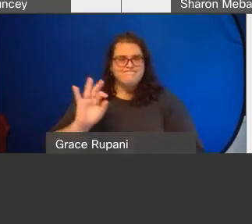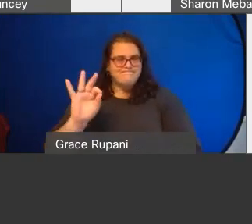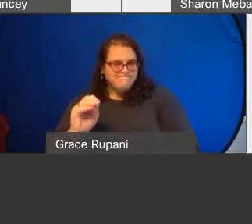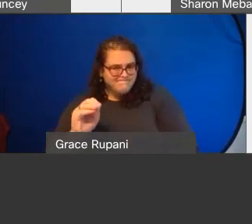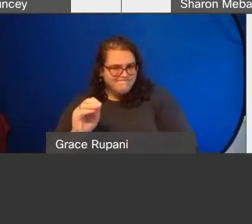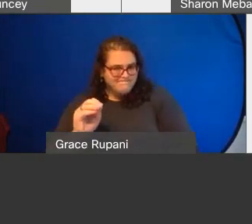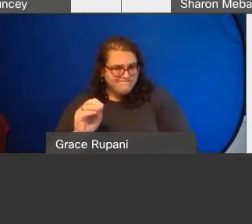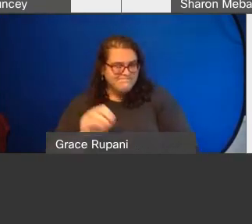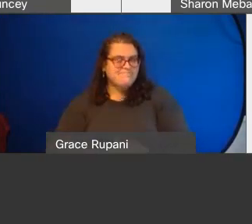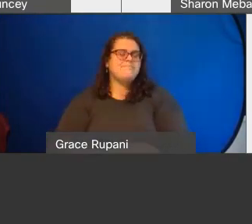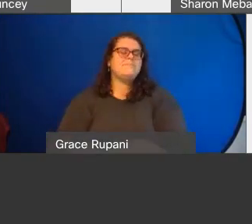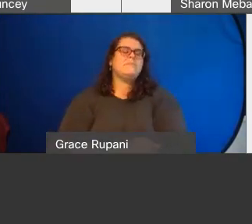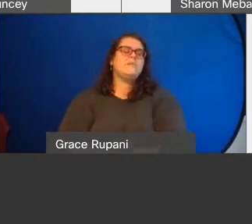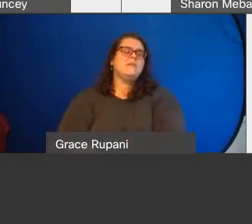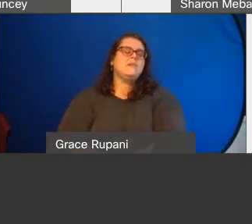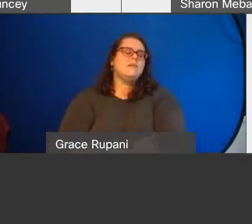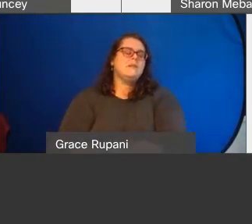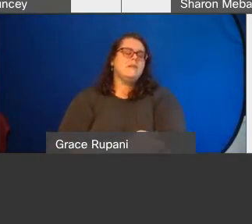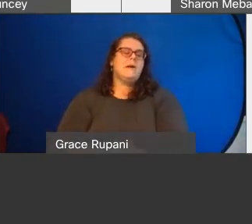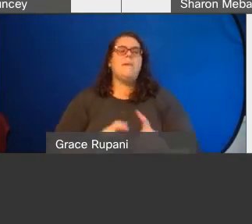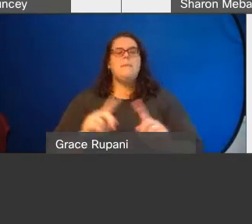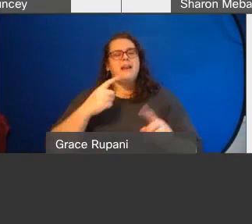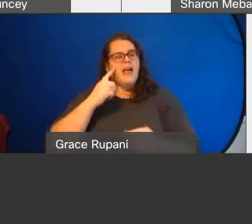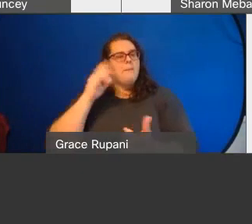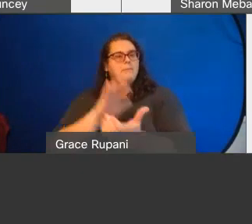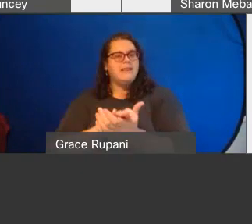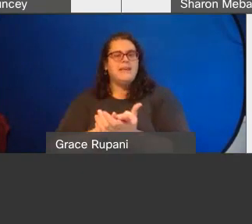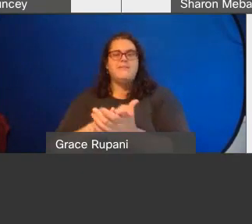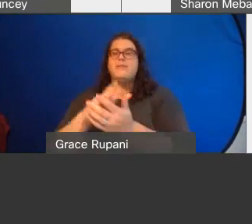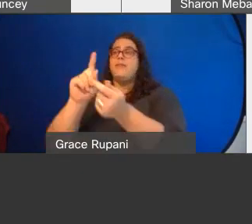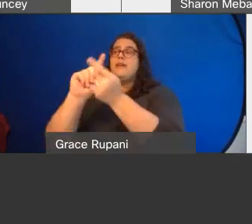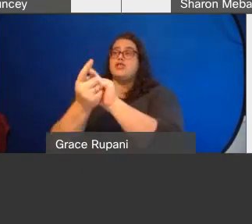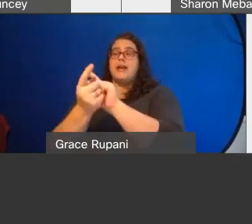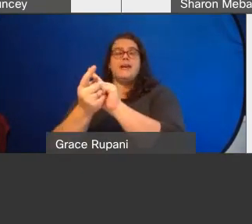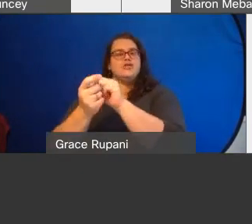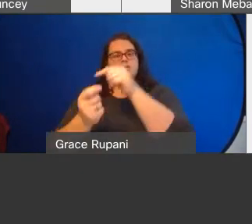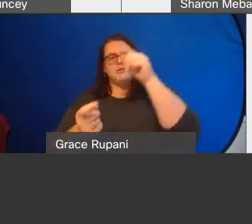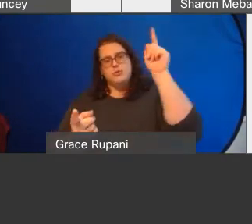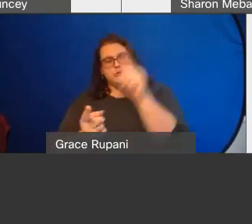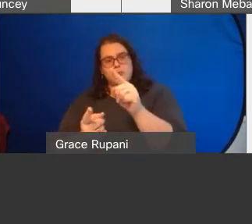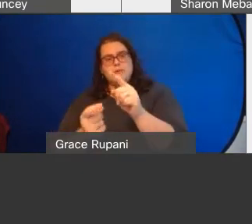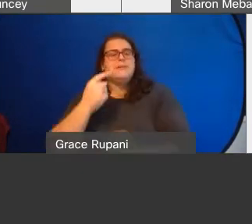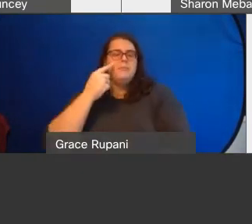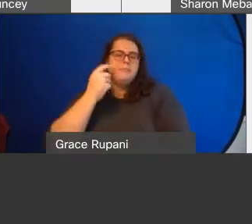a change made because the resources are probably in a,